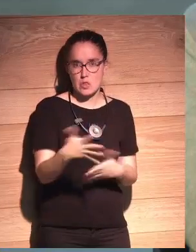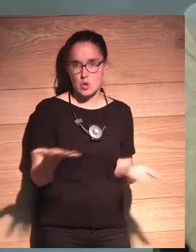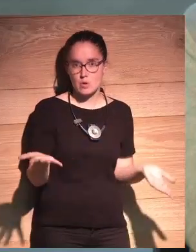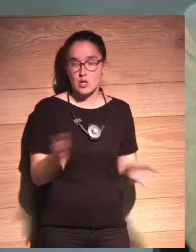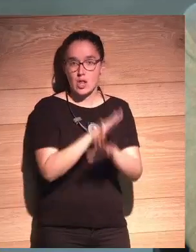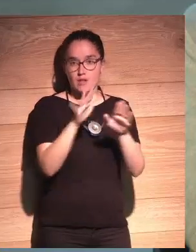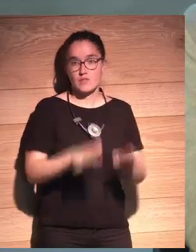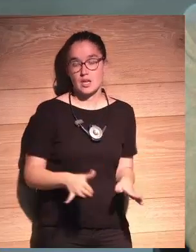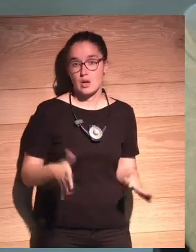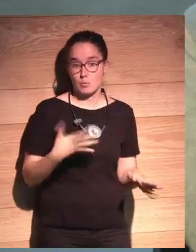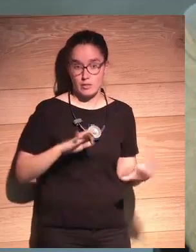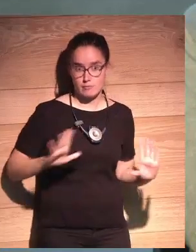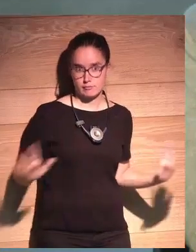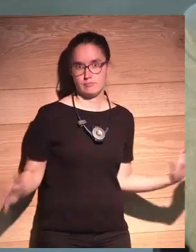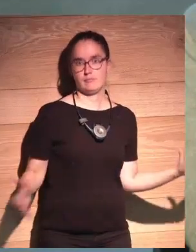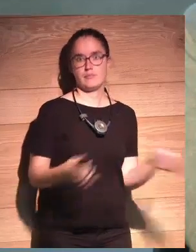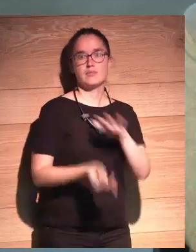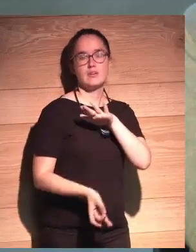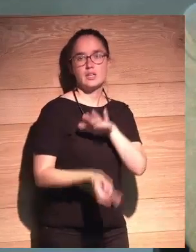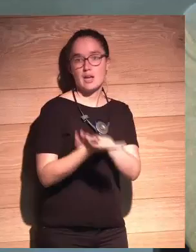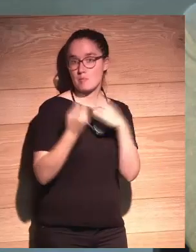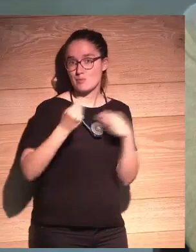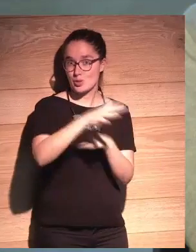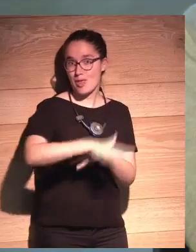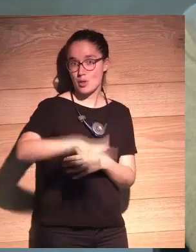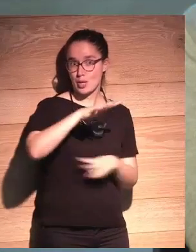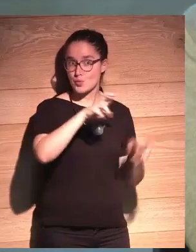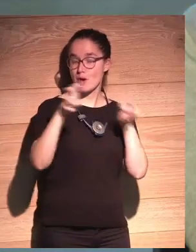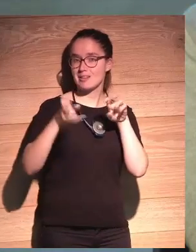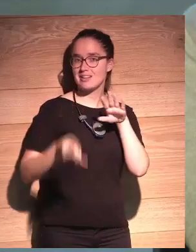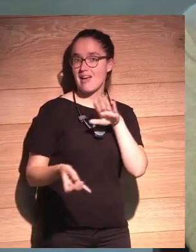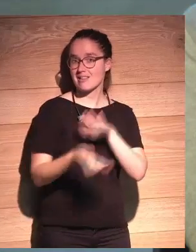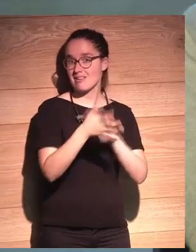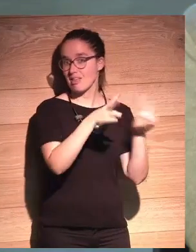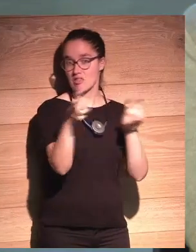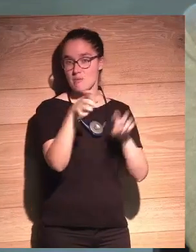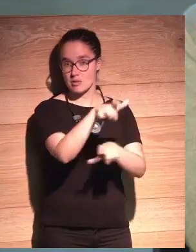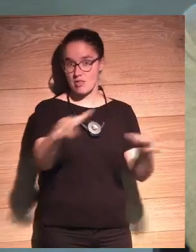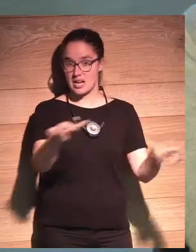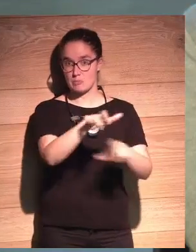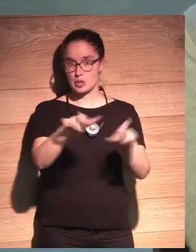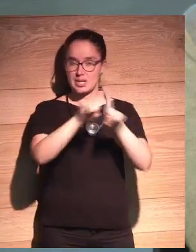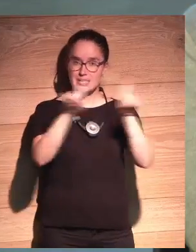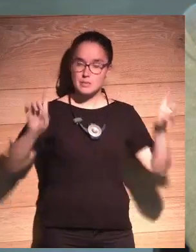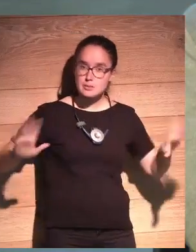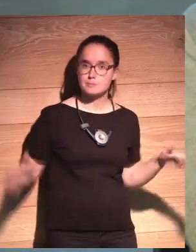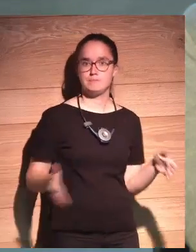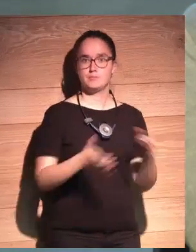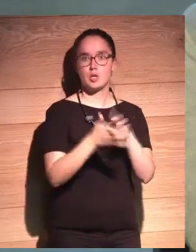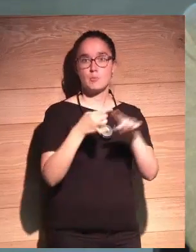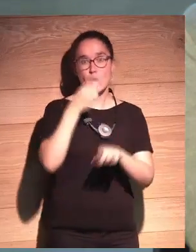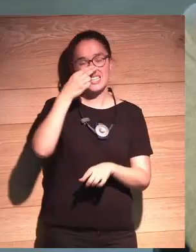many times, but it is what in the end can generate these places where the initiatives,